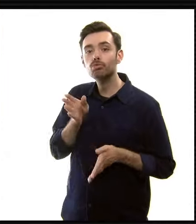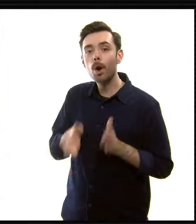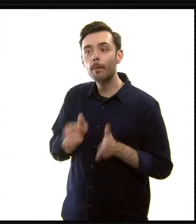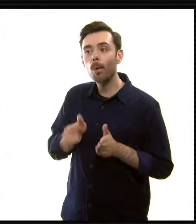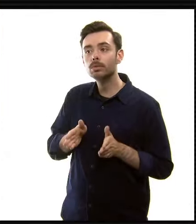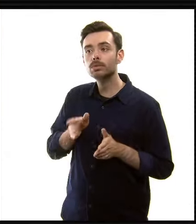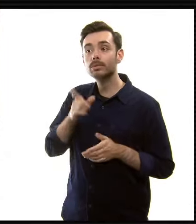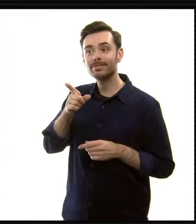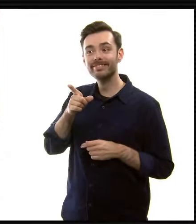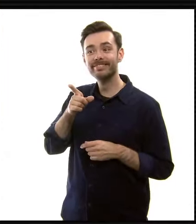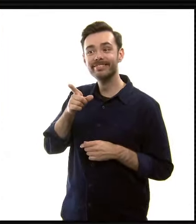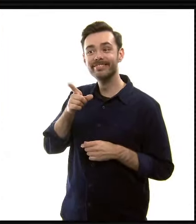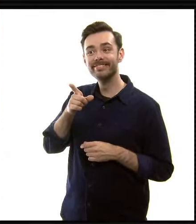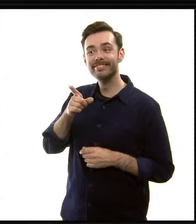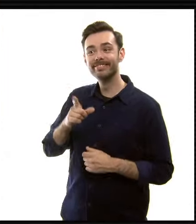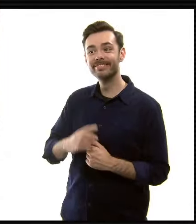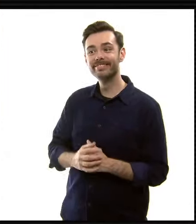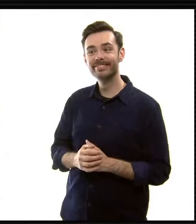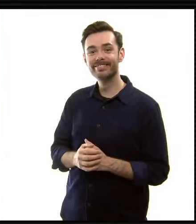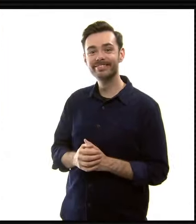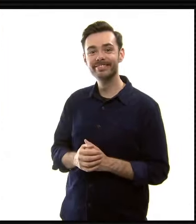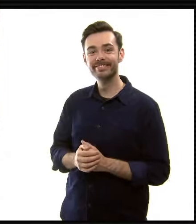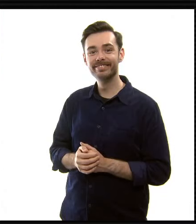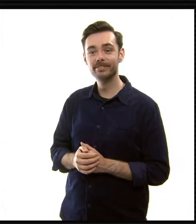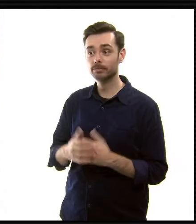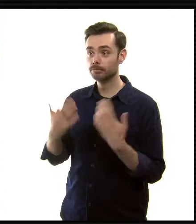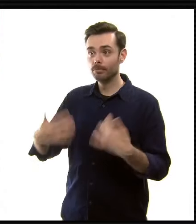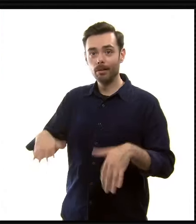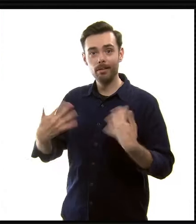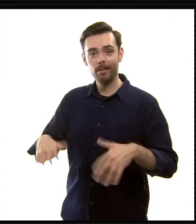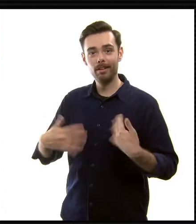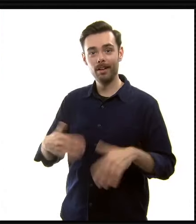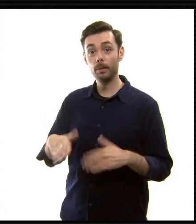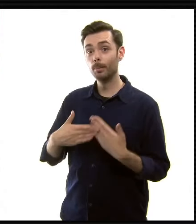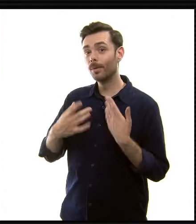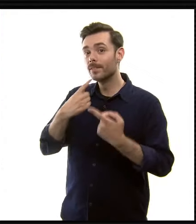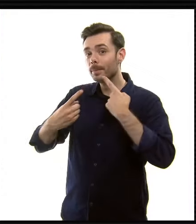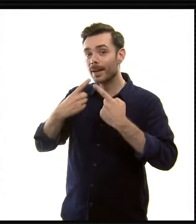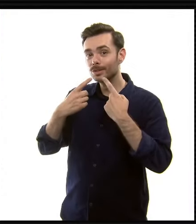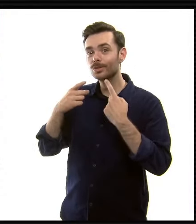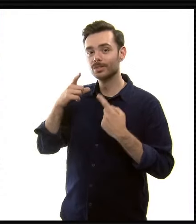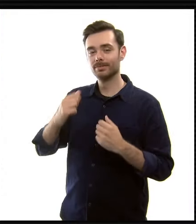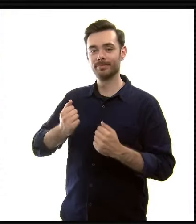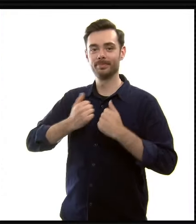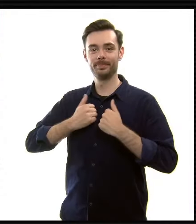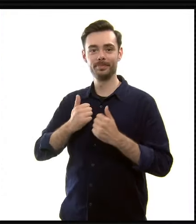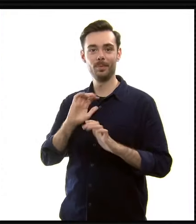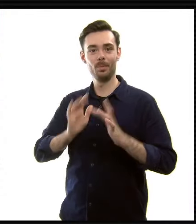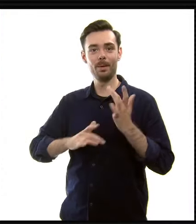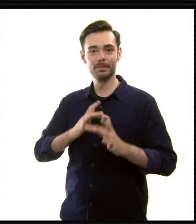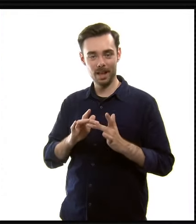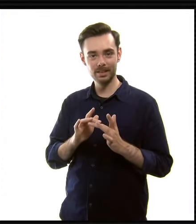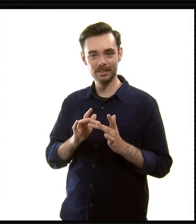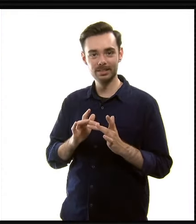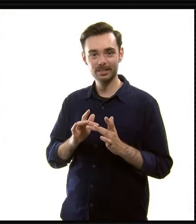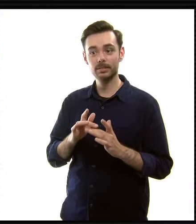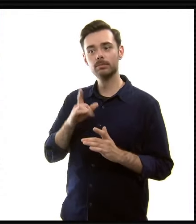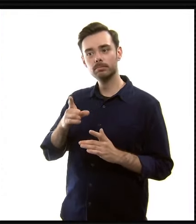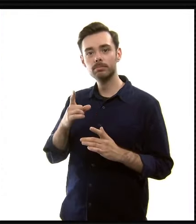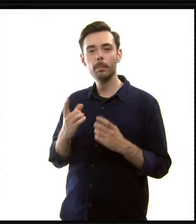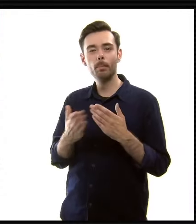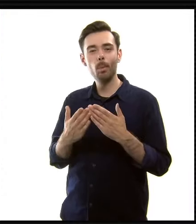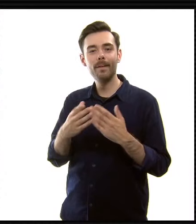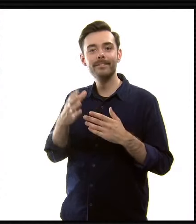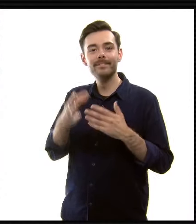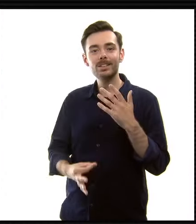See, that's a great celebration. Pretty amazing stuff. You can find out more about these Mindstorm developments and try out all the robotic features by